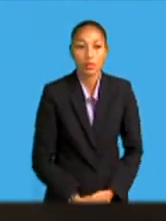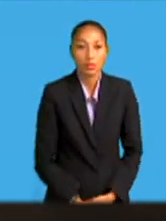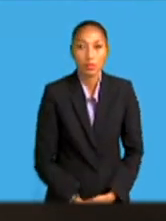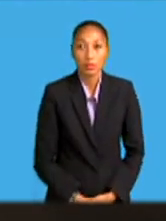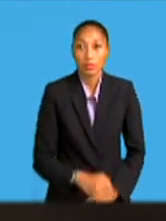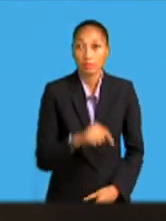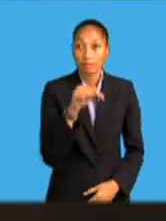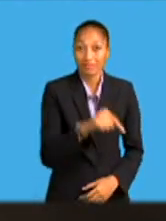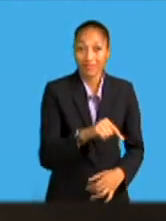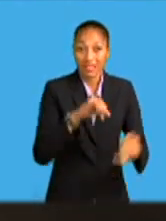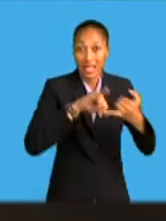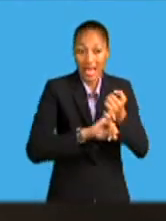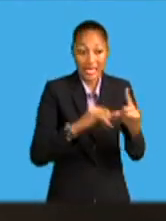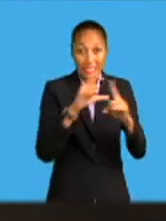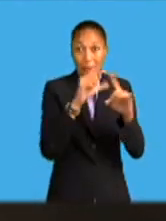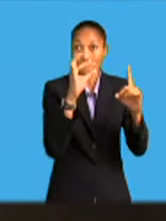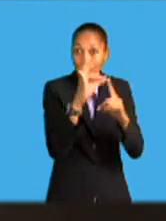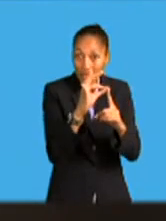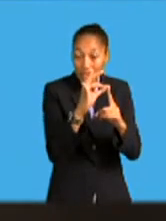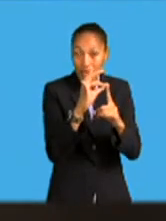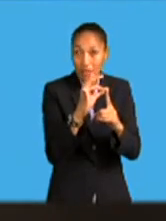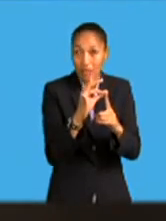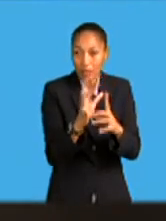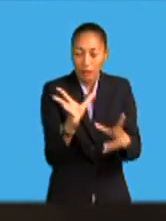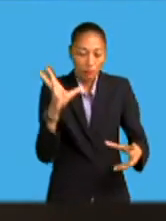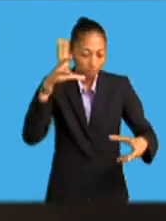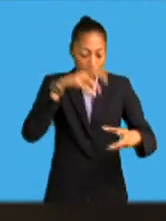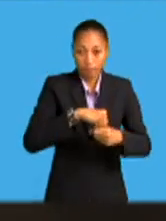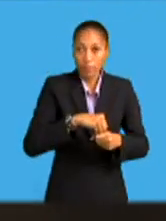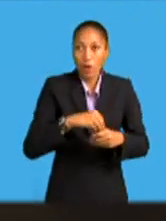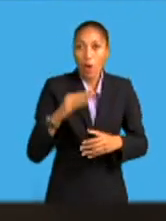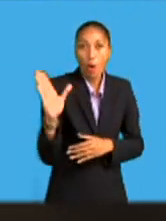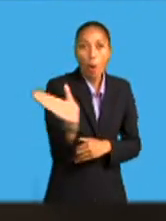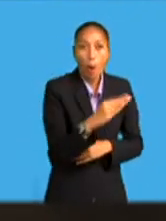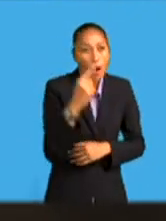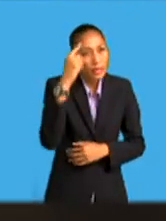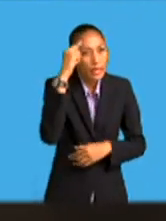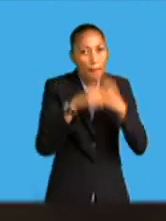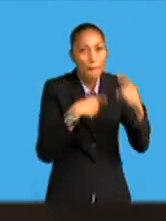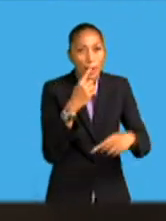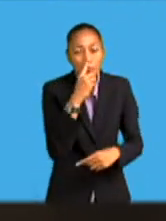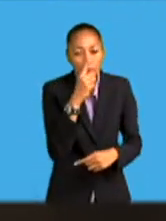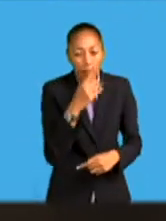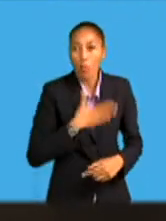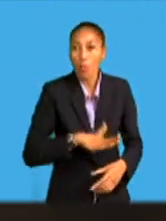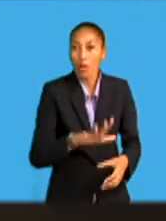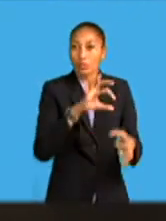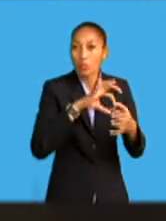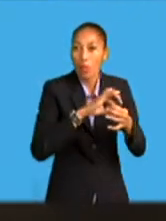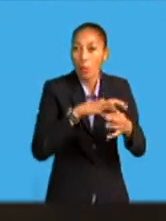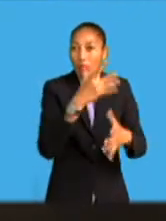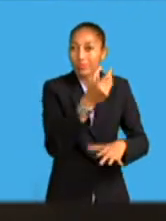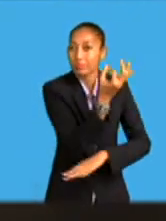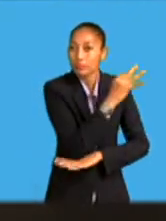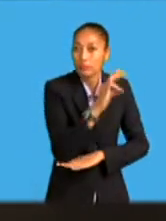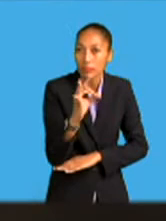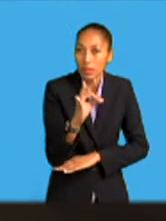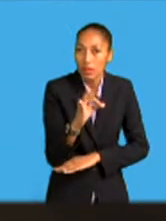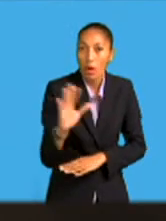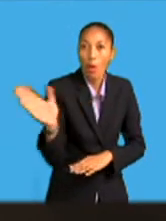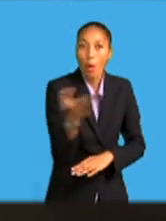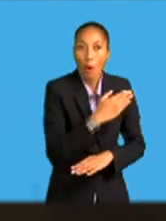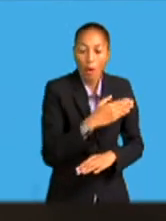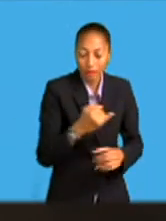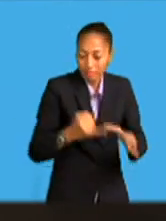This SDP, Madam Speaker, takes into account stakeholder needs, new forest product development, industry